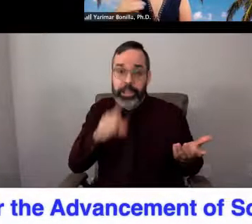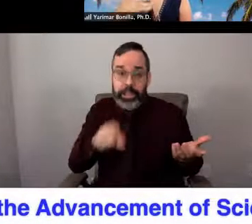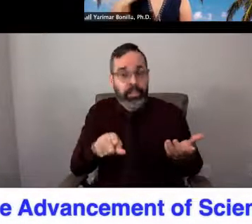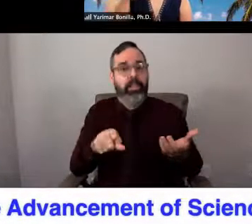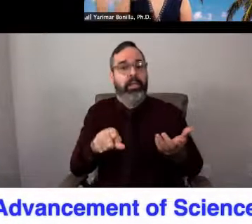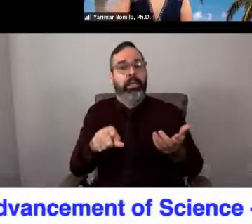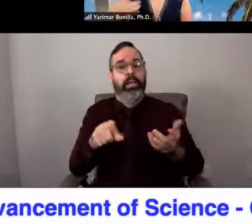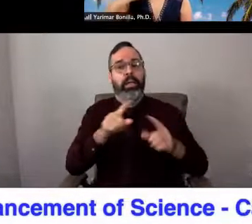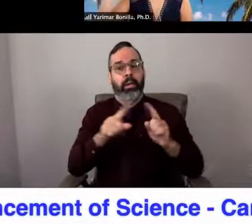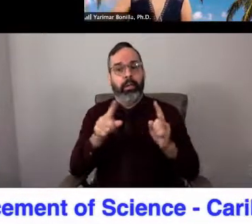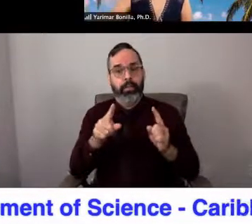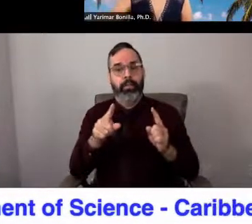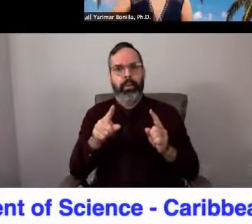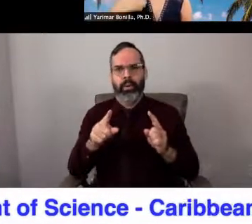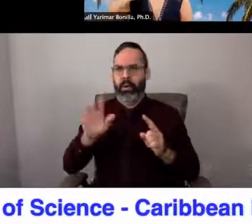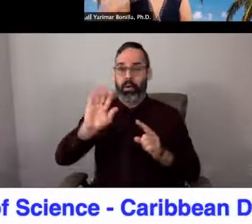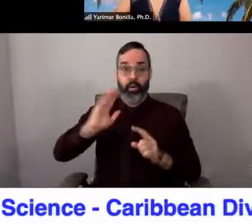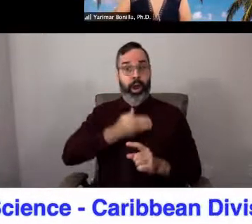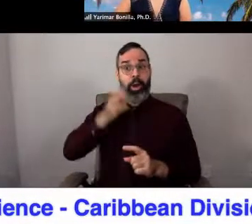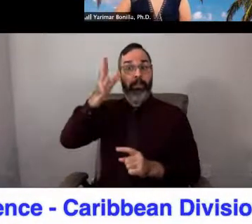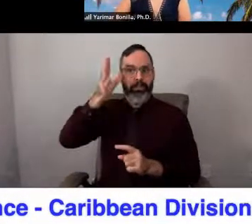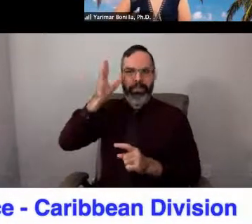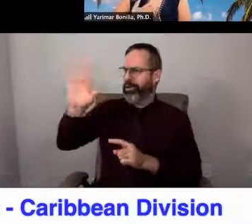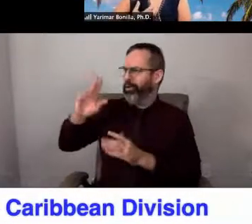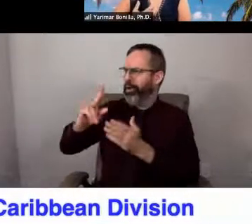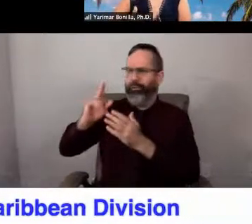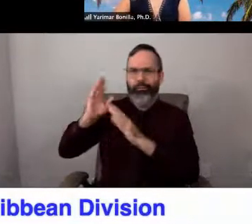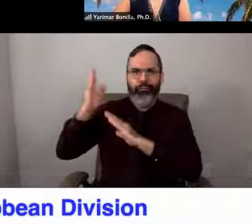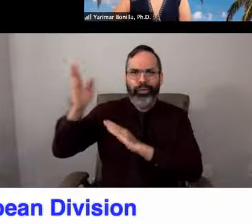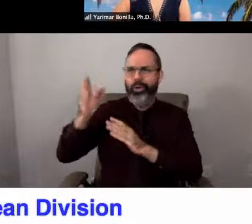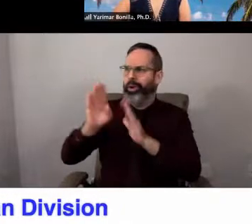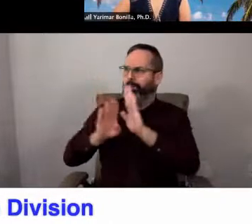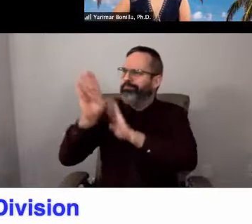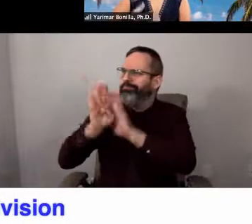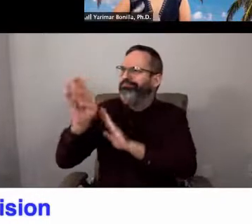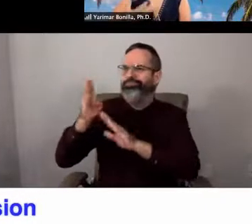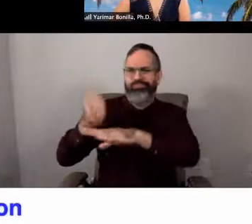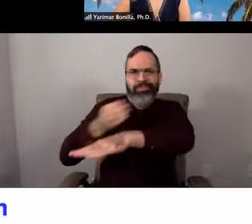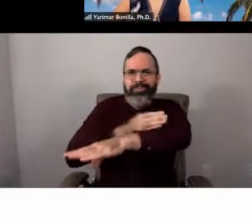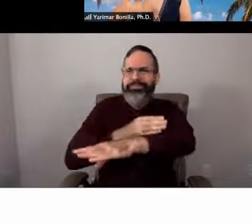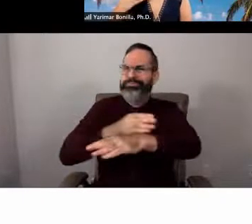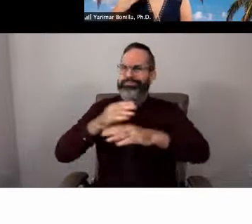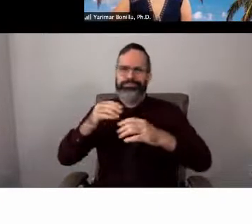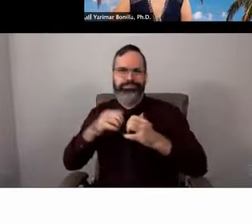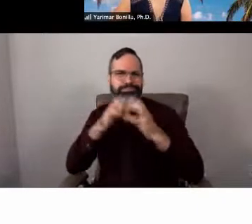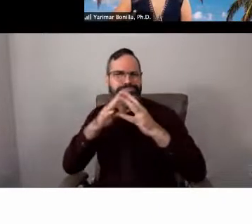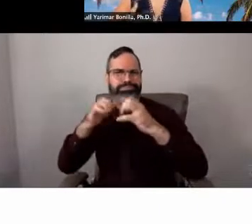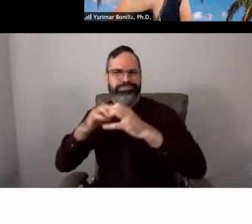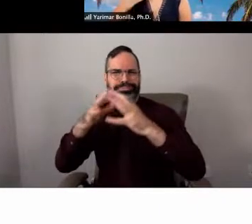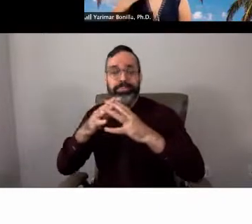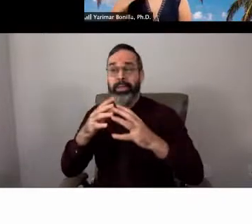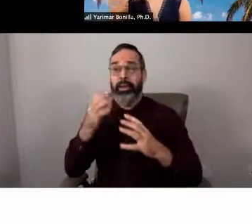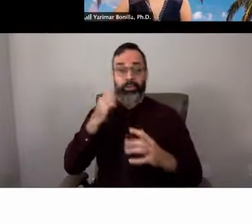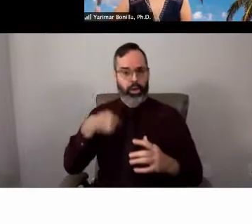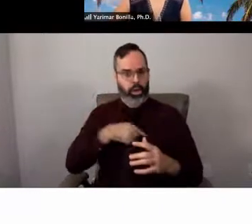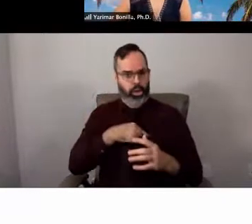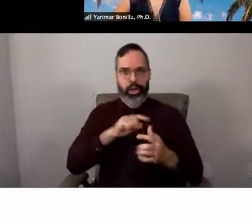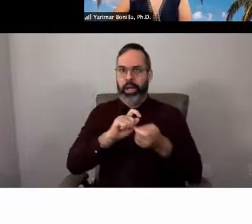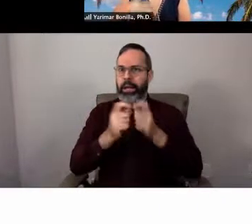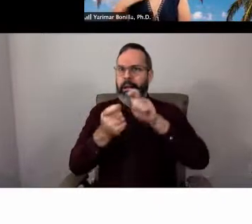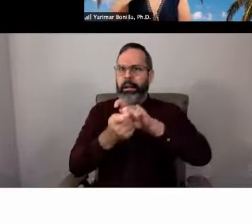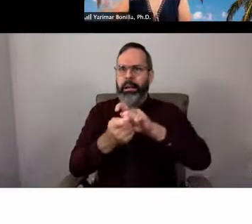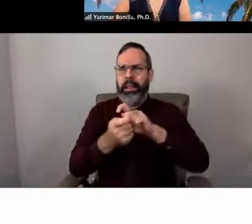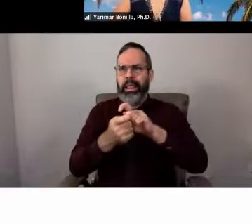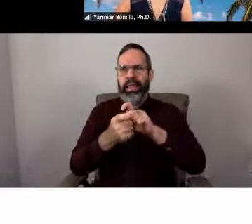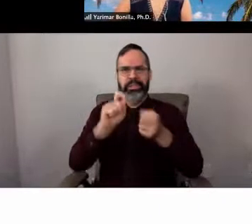was progress, development, advancement. And so for our current generations, the future is climate change, austerity,